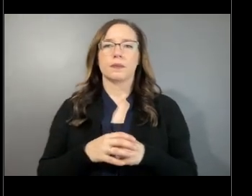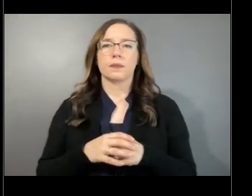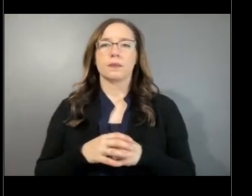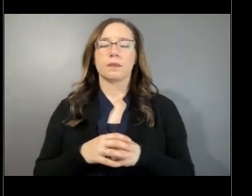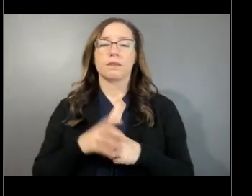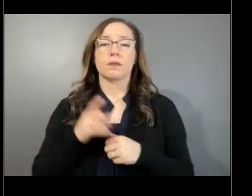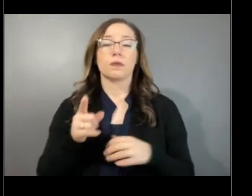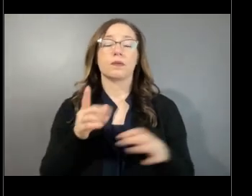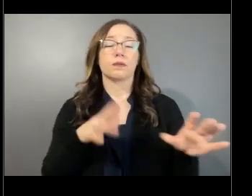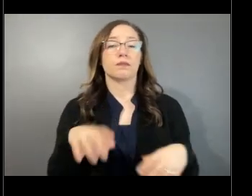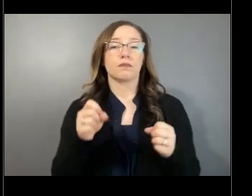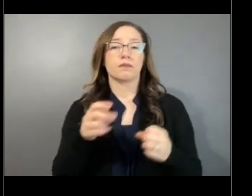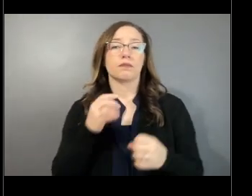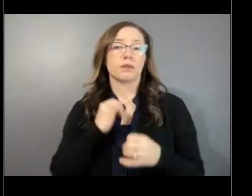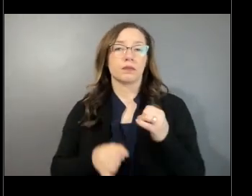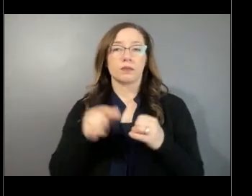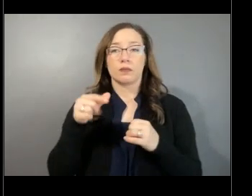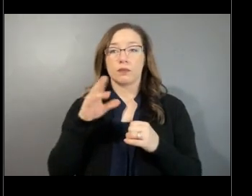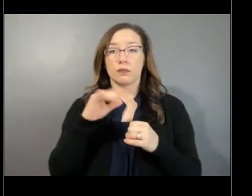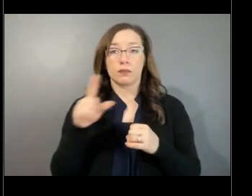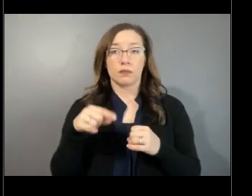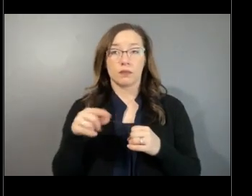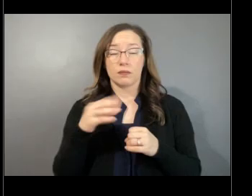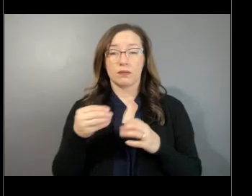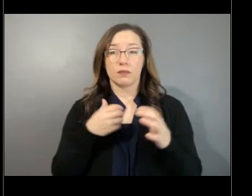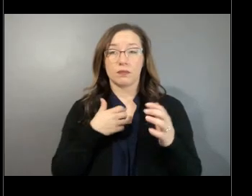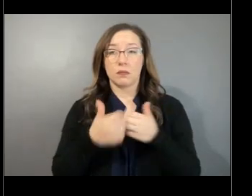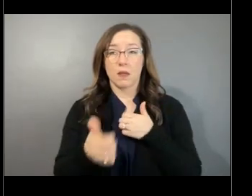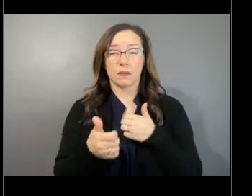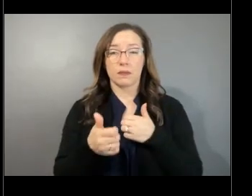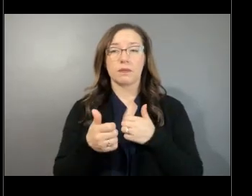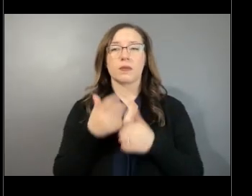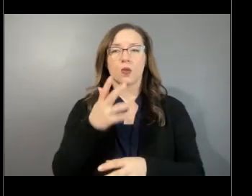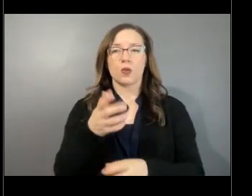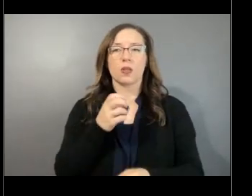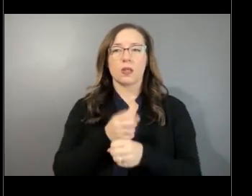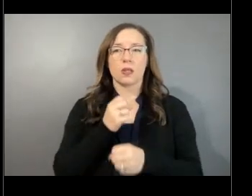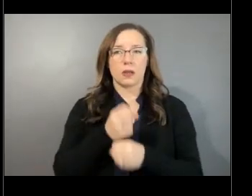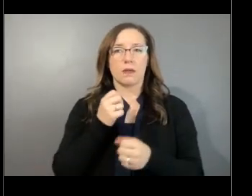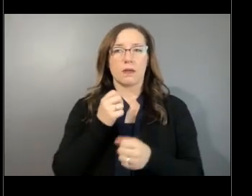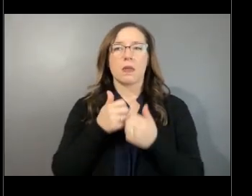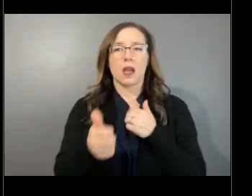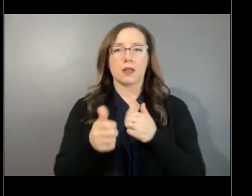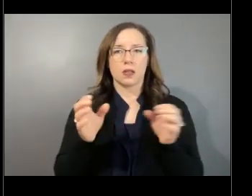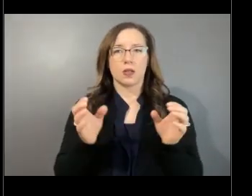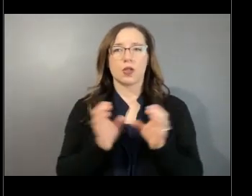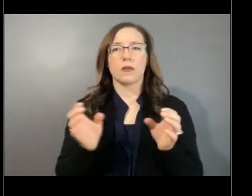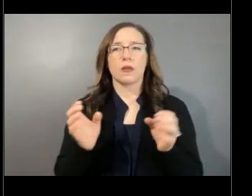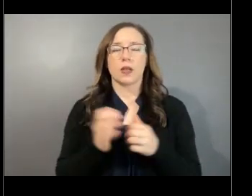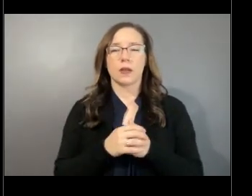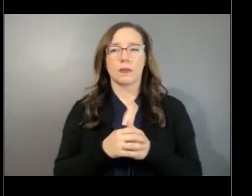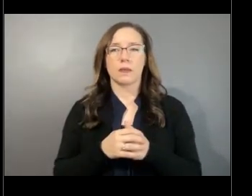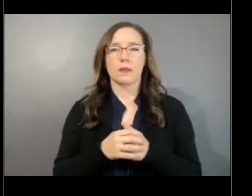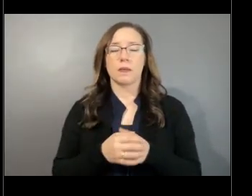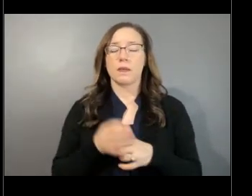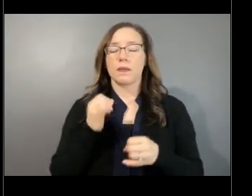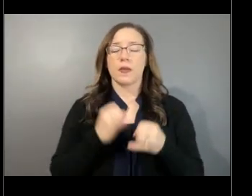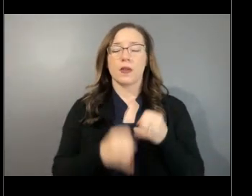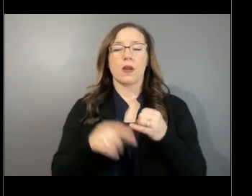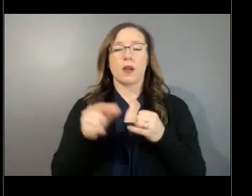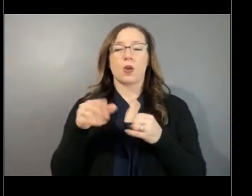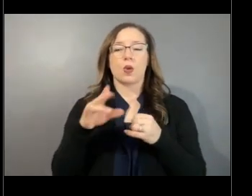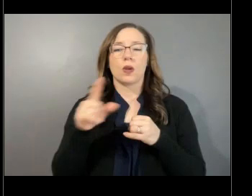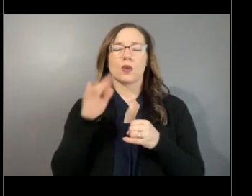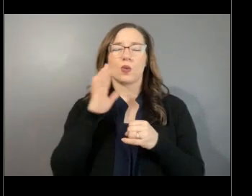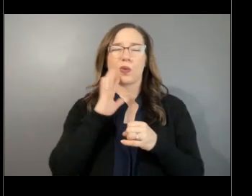If you take the final quiz and pass the quiz, you will receive a passing certificate. The final quiz will be in the